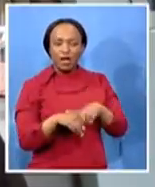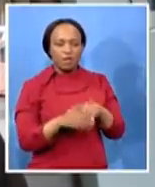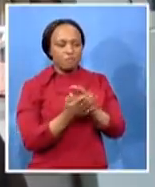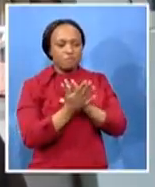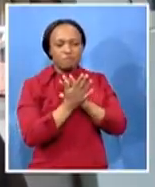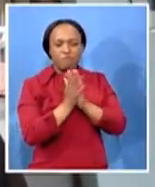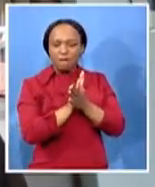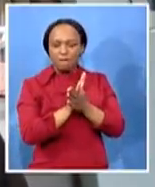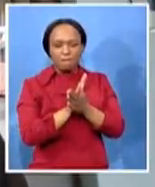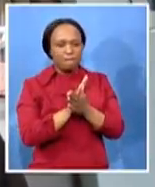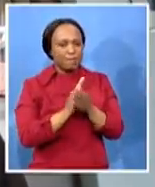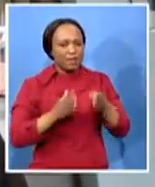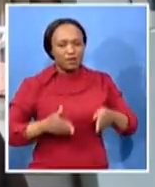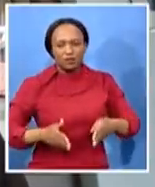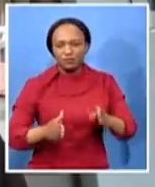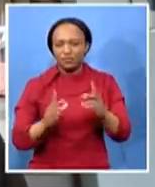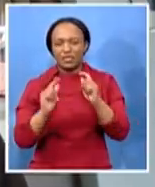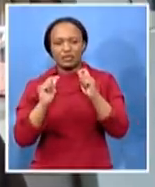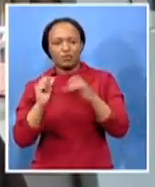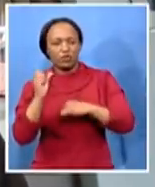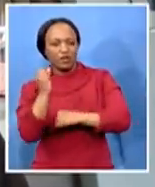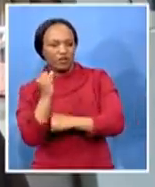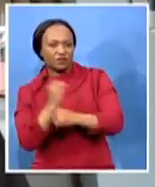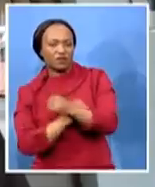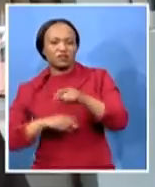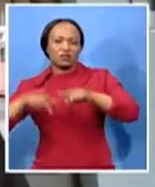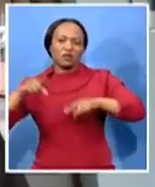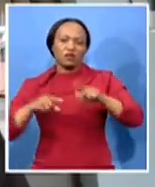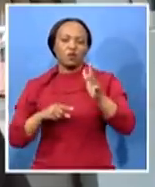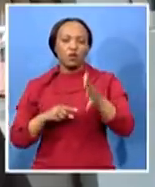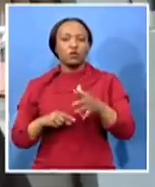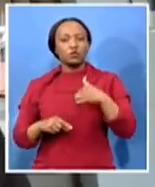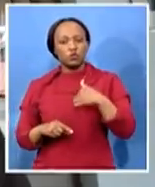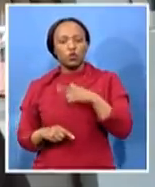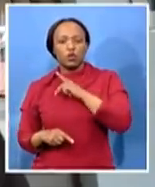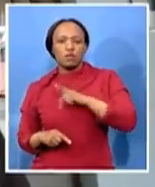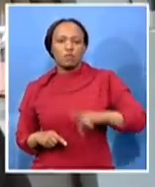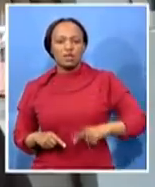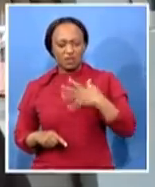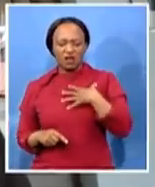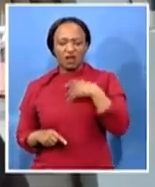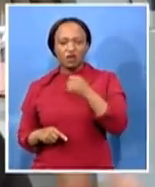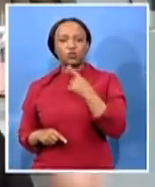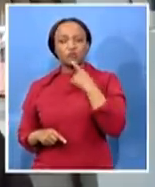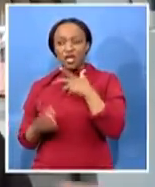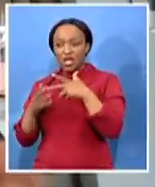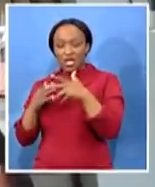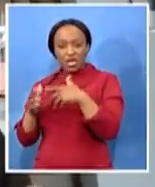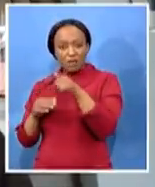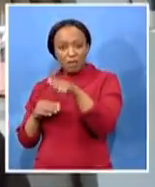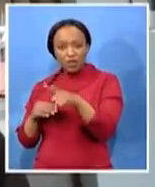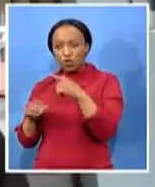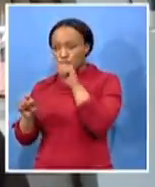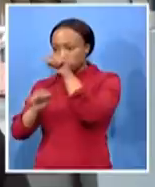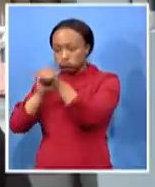say, let those whose hands are not clean and there are skeletons